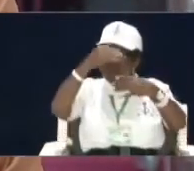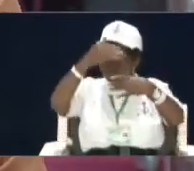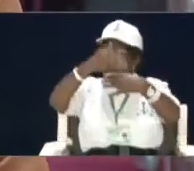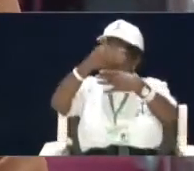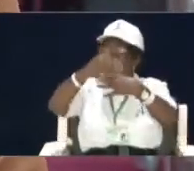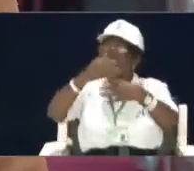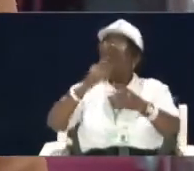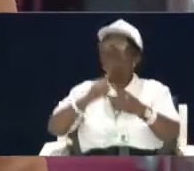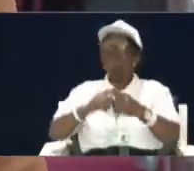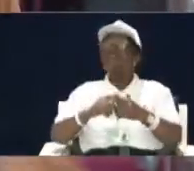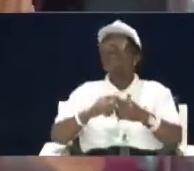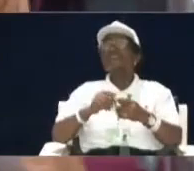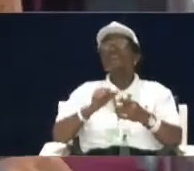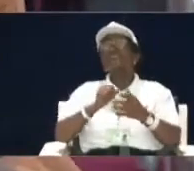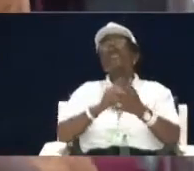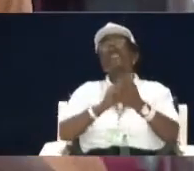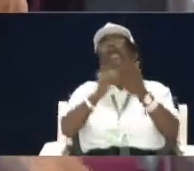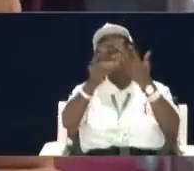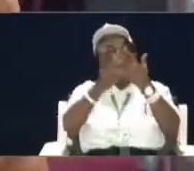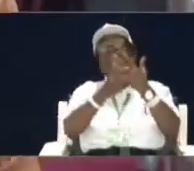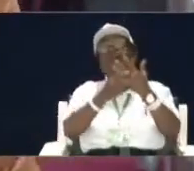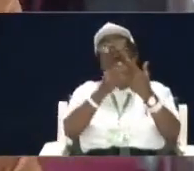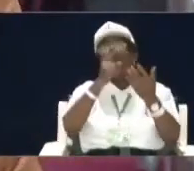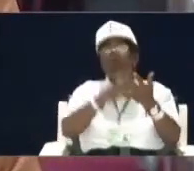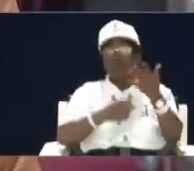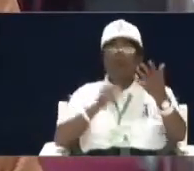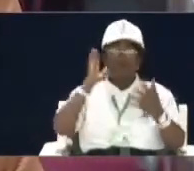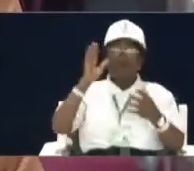And what will take 10 years to do,